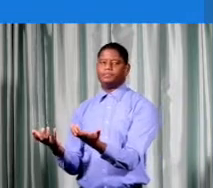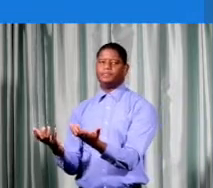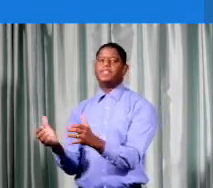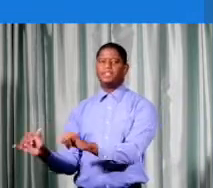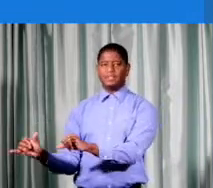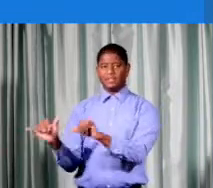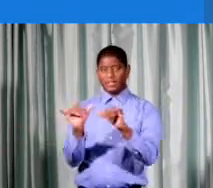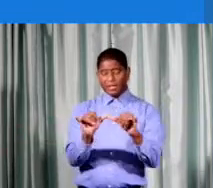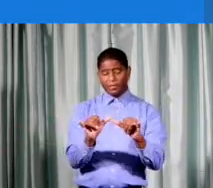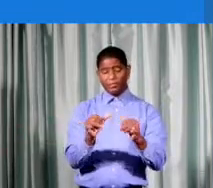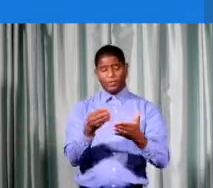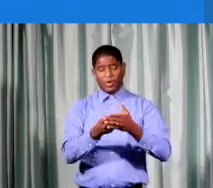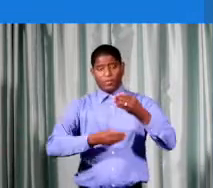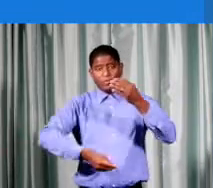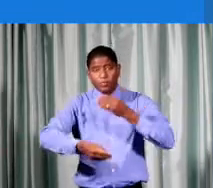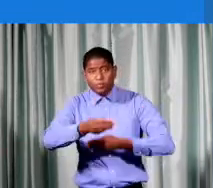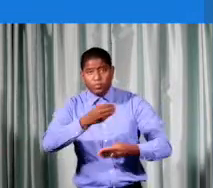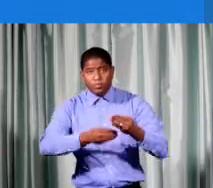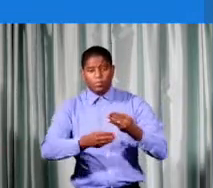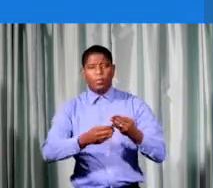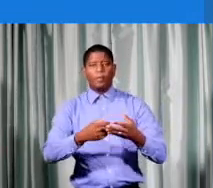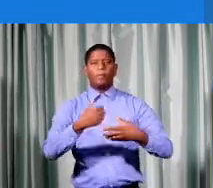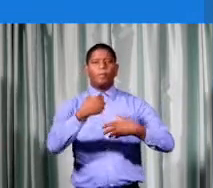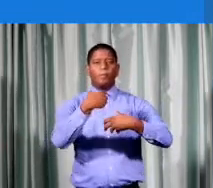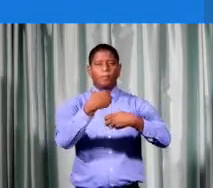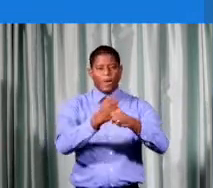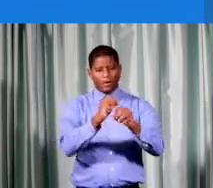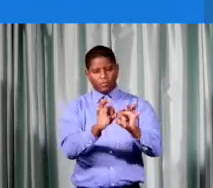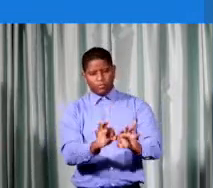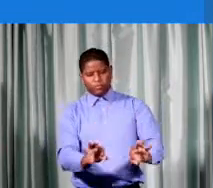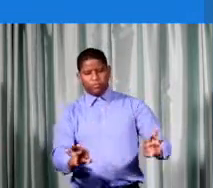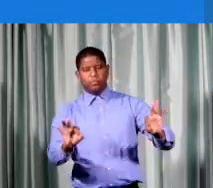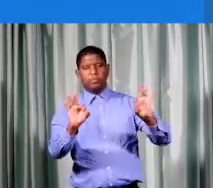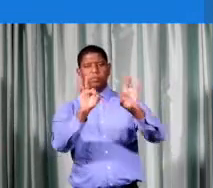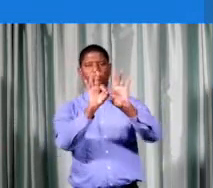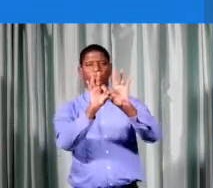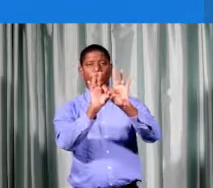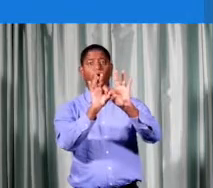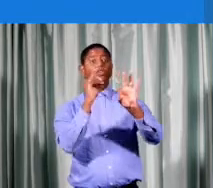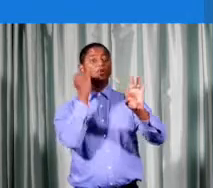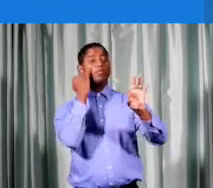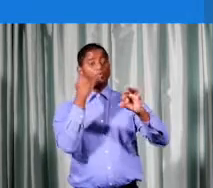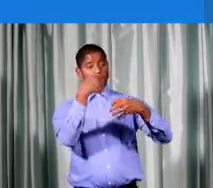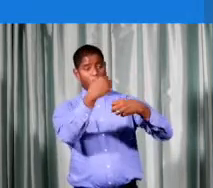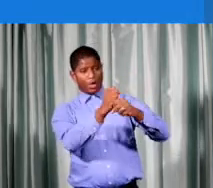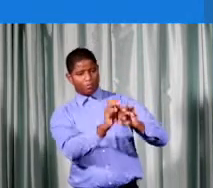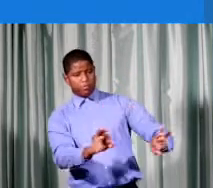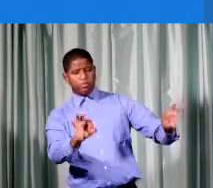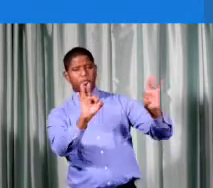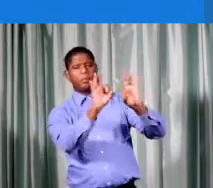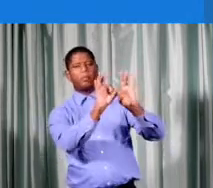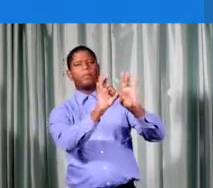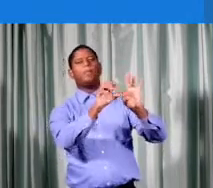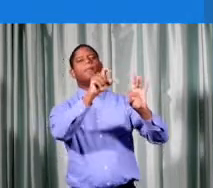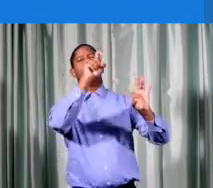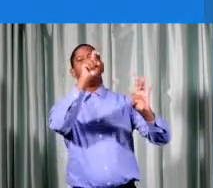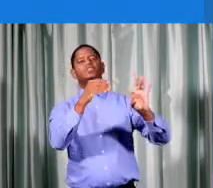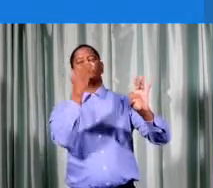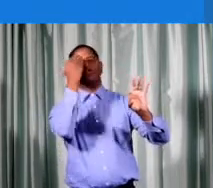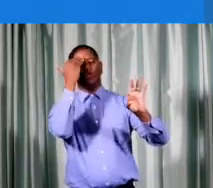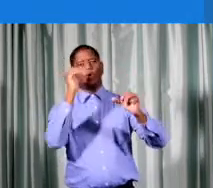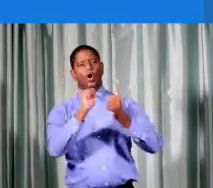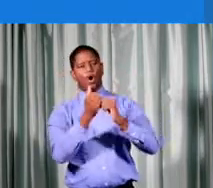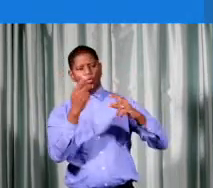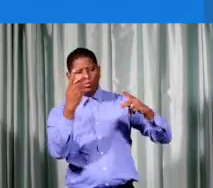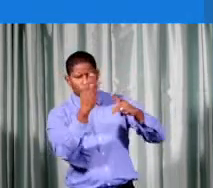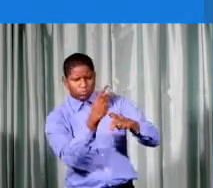if we create value, therefore we need to learn how to measure value, to know if something is valuable, if we should invest